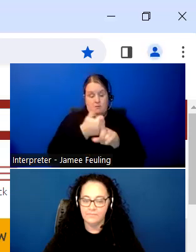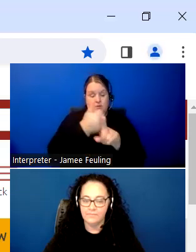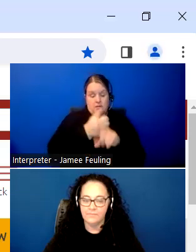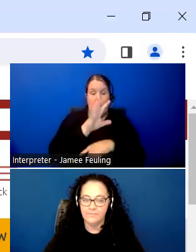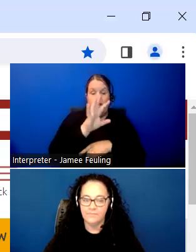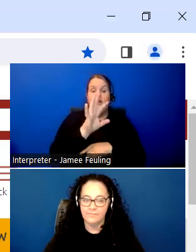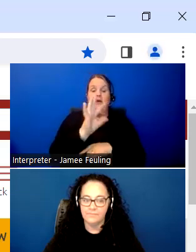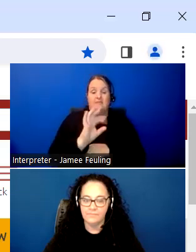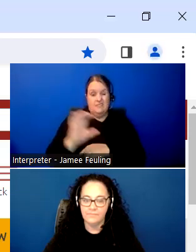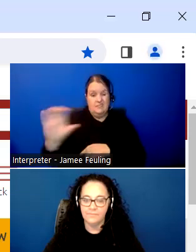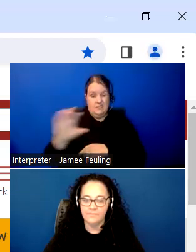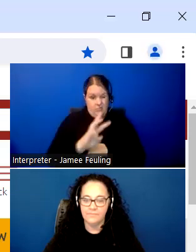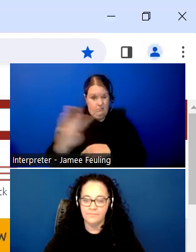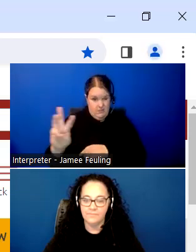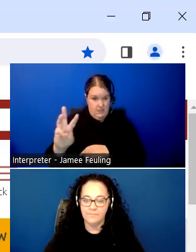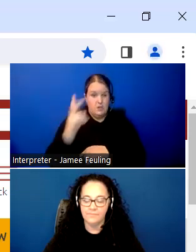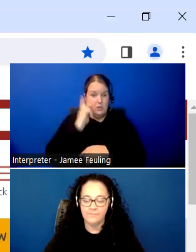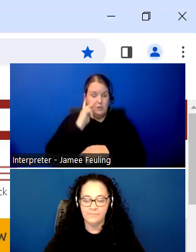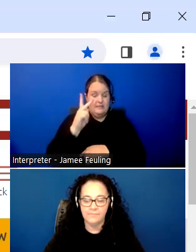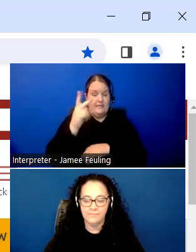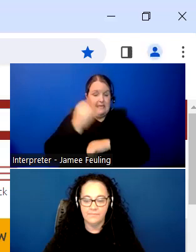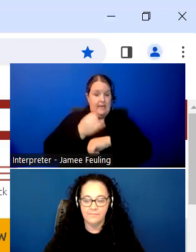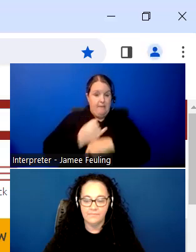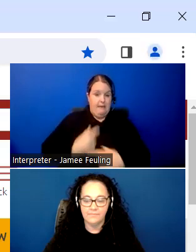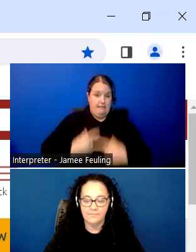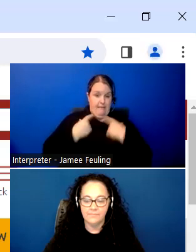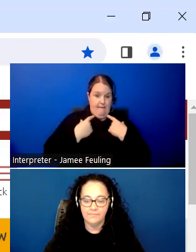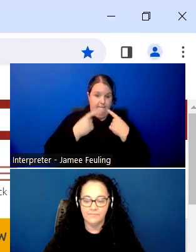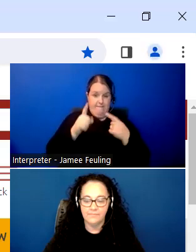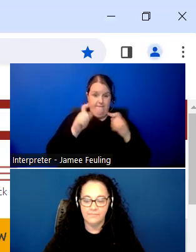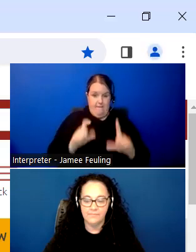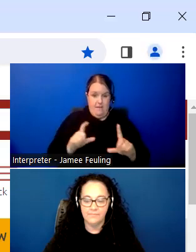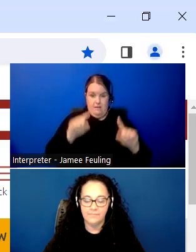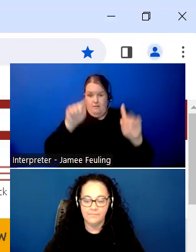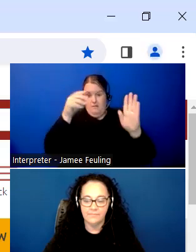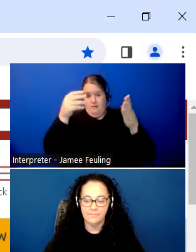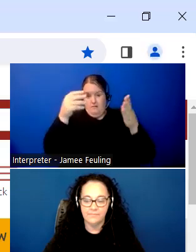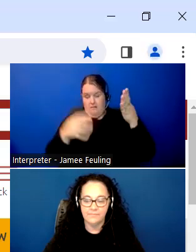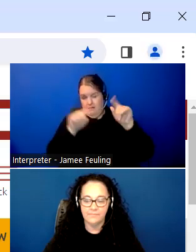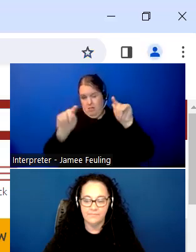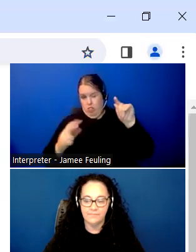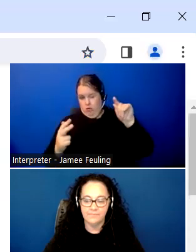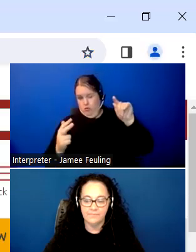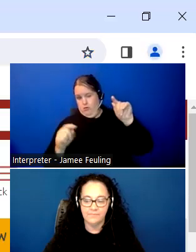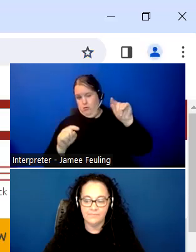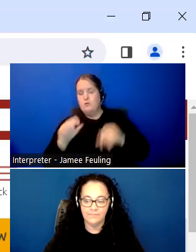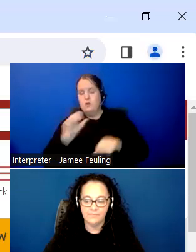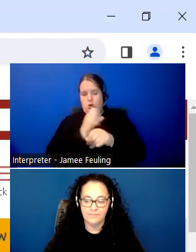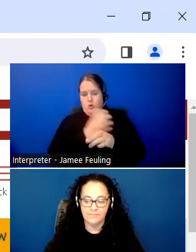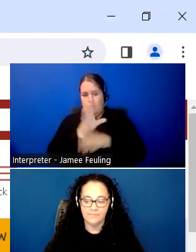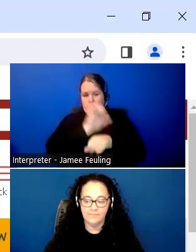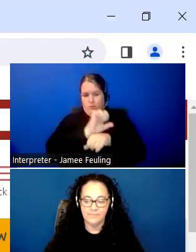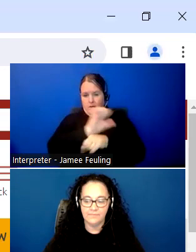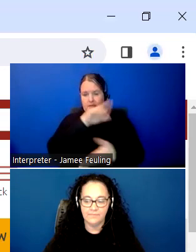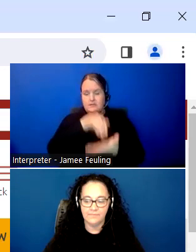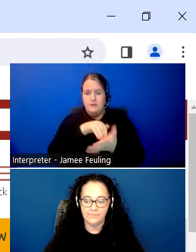College webpage, here's Campus Life, and we are right here, Career and Employment Center. So you can always click